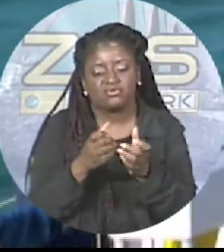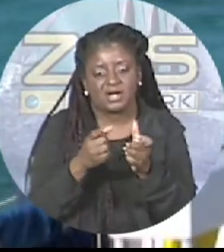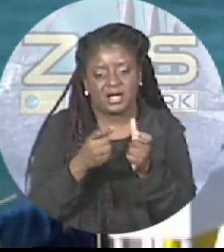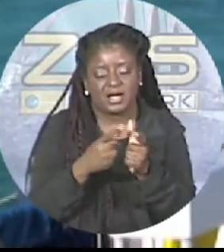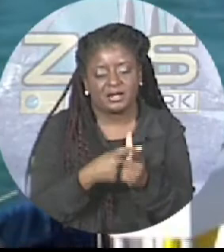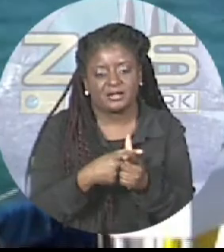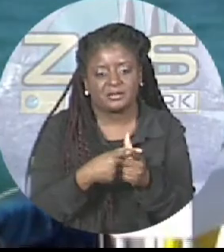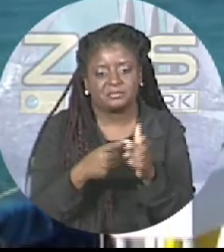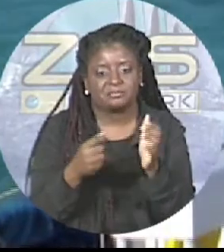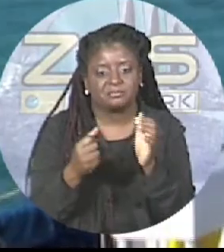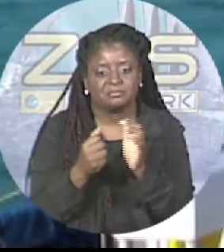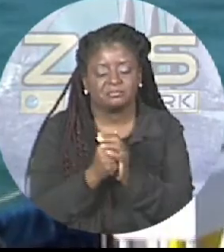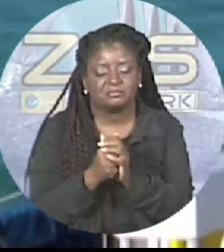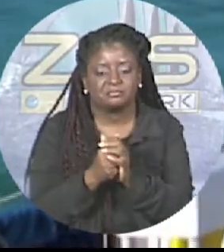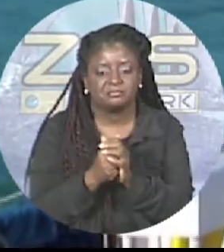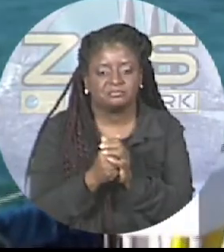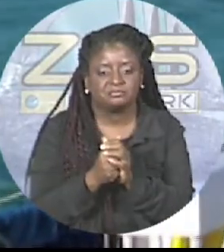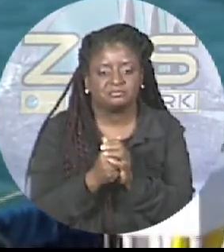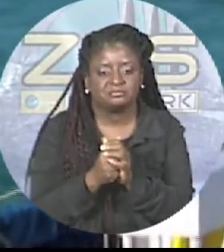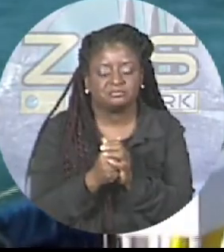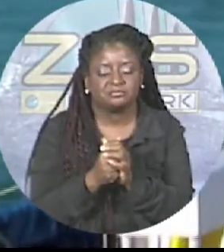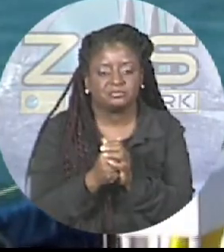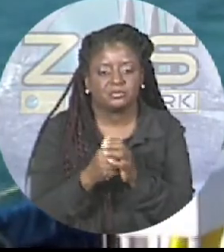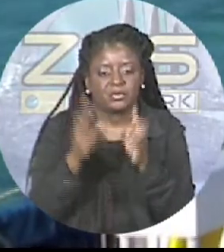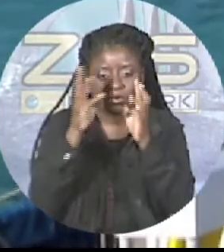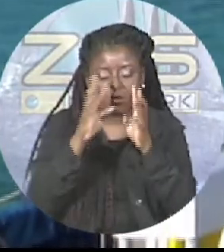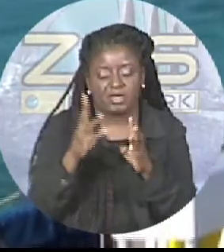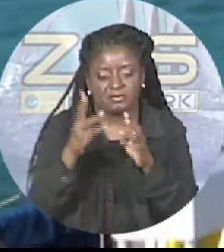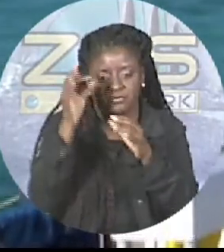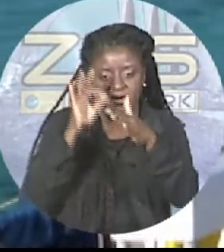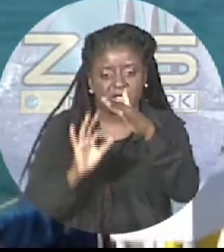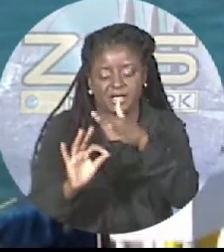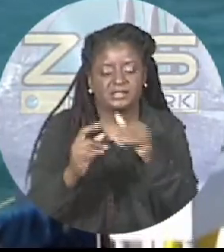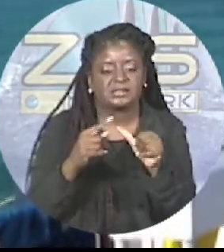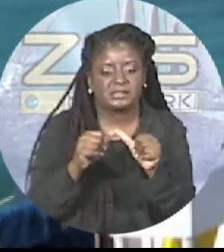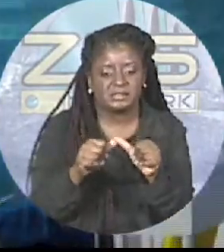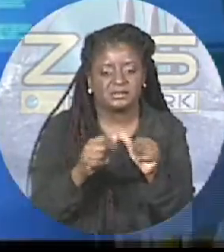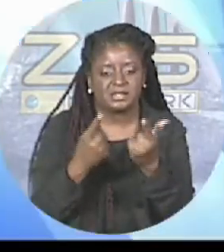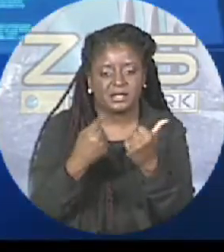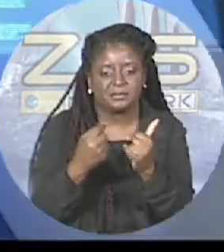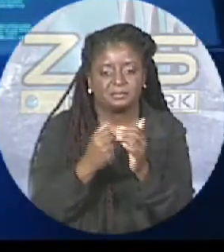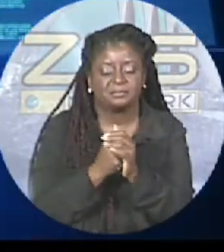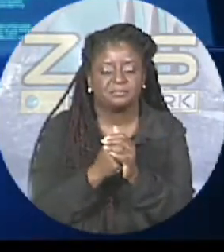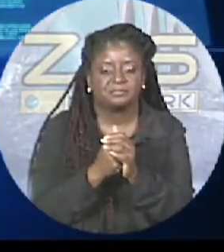thanks to my hardworking cameraman, Rodney Davis. Stay tuned. Your weather forecast is still to come.